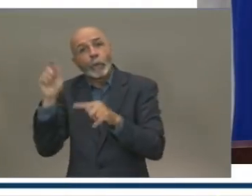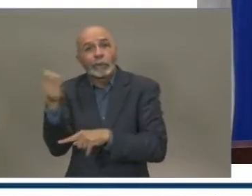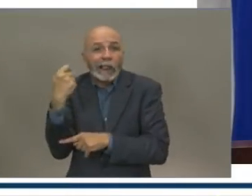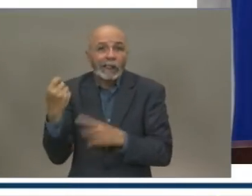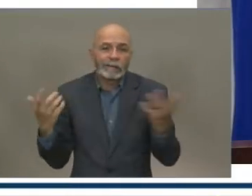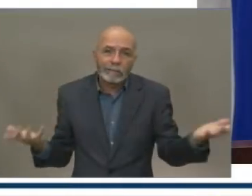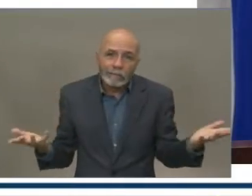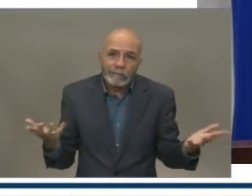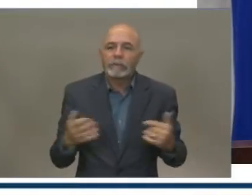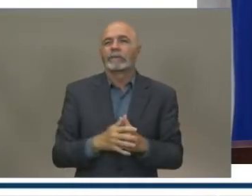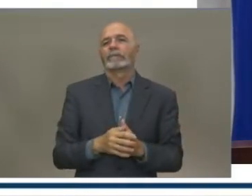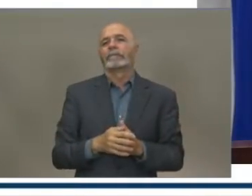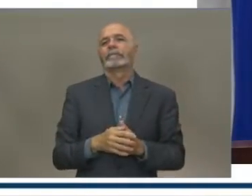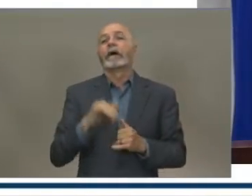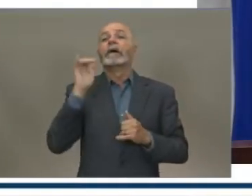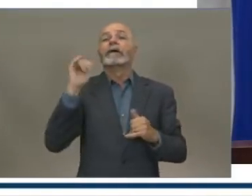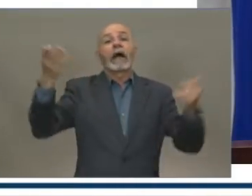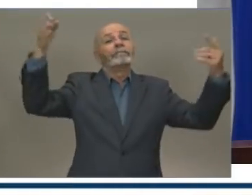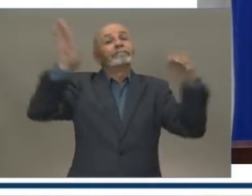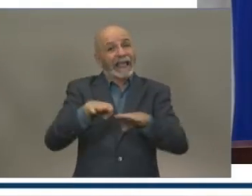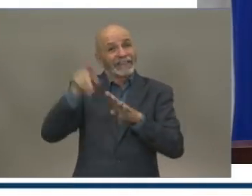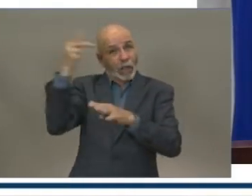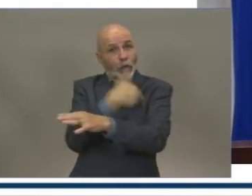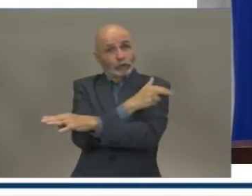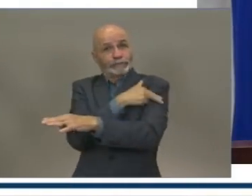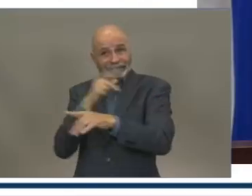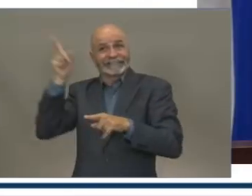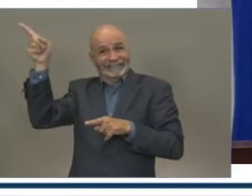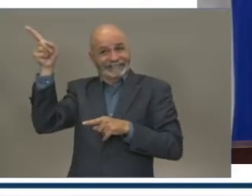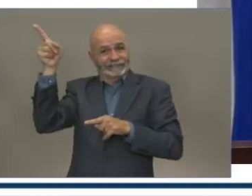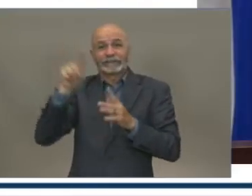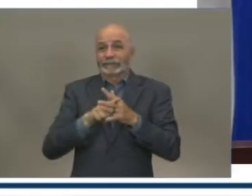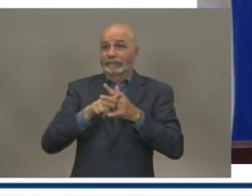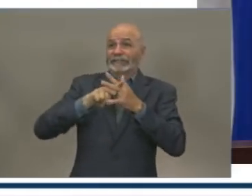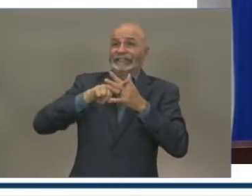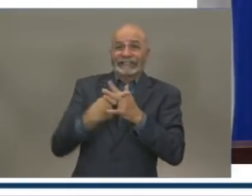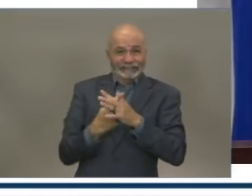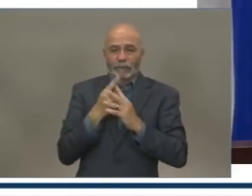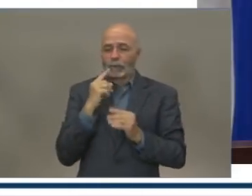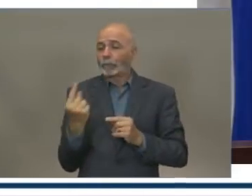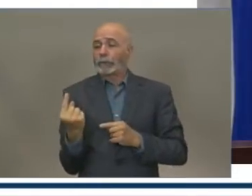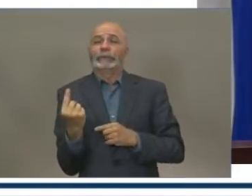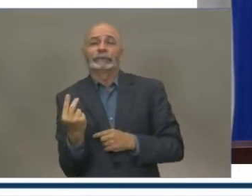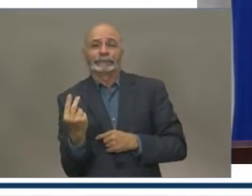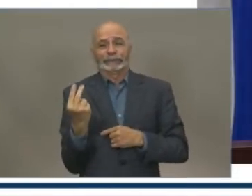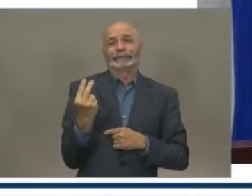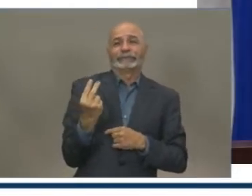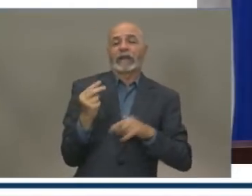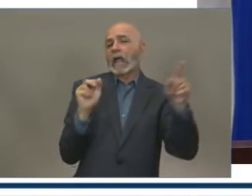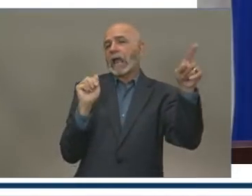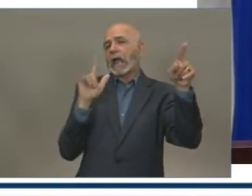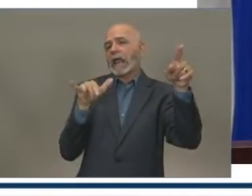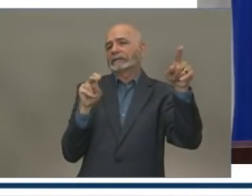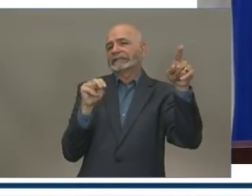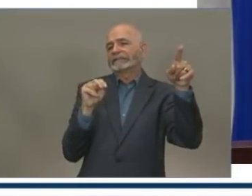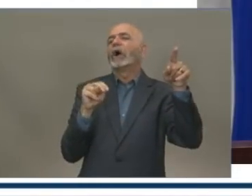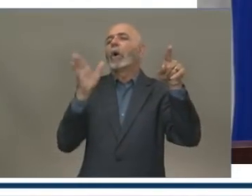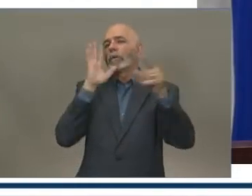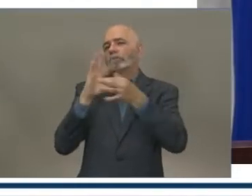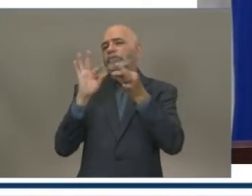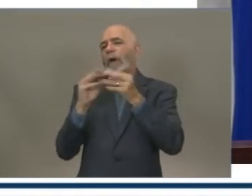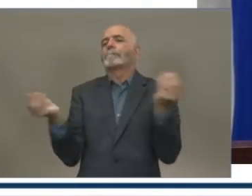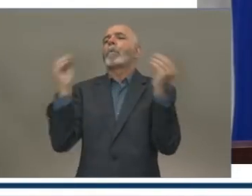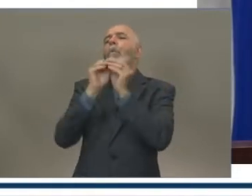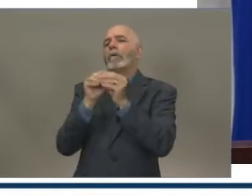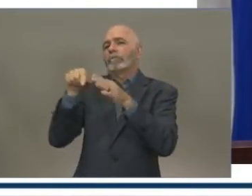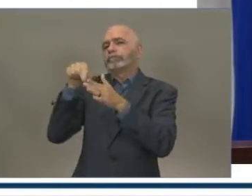at the Valley Regional Hospital started with some cases in that community, and I know Alyson will have more to say on this shortly. But for now, I'll say